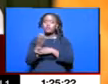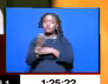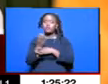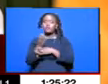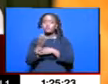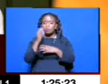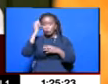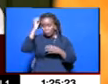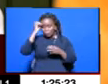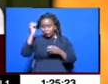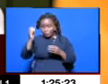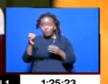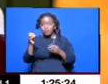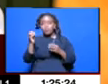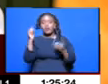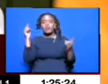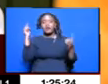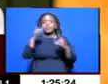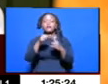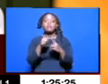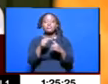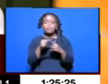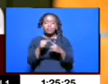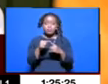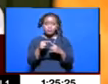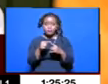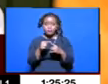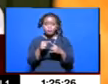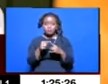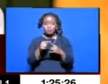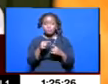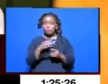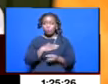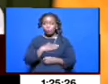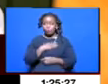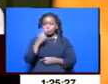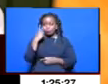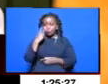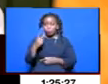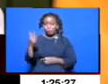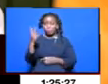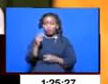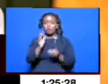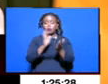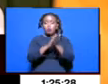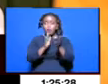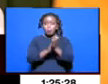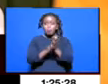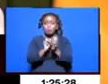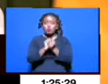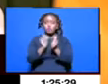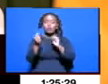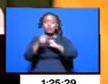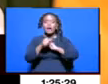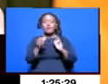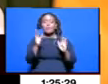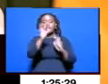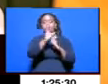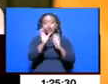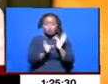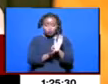popular initiative. In my view, a proposal to amend the Constitution through a popular